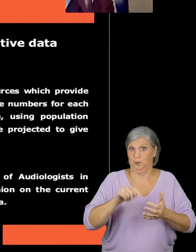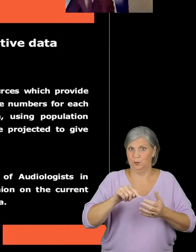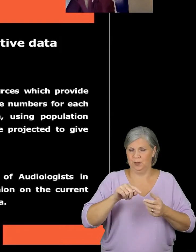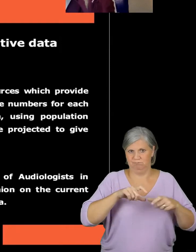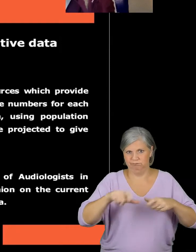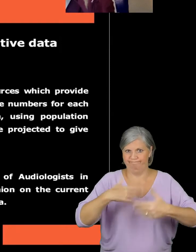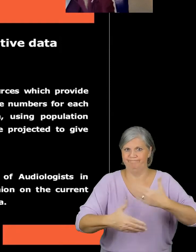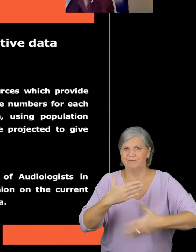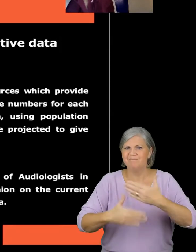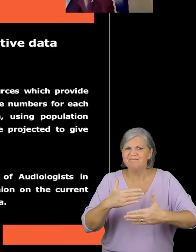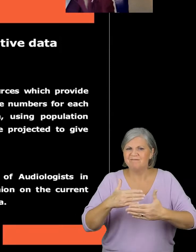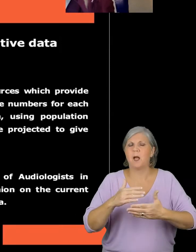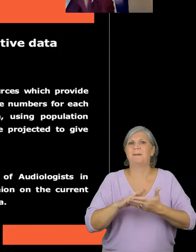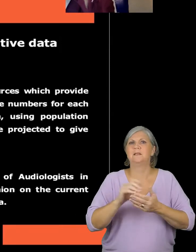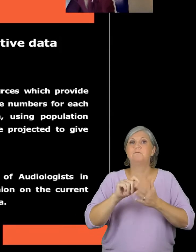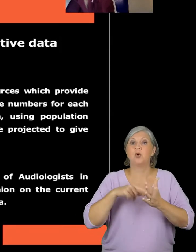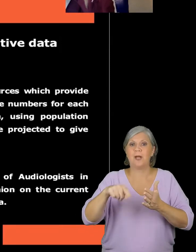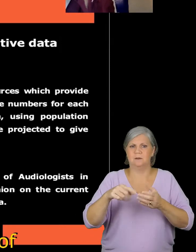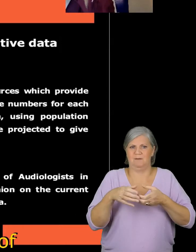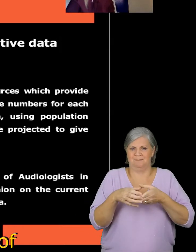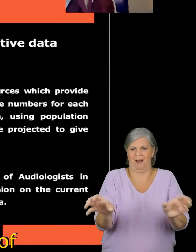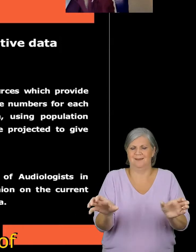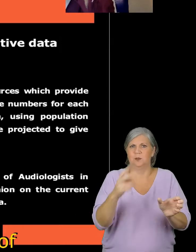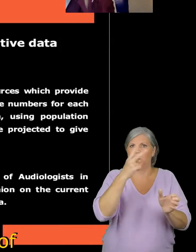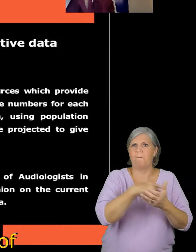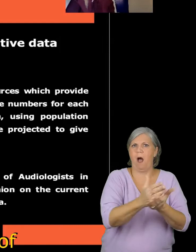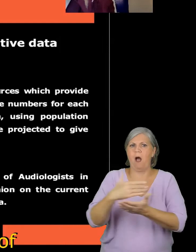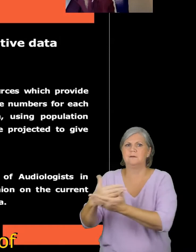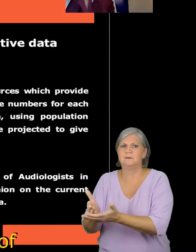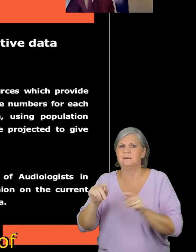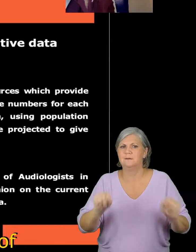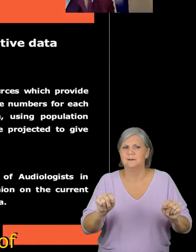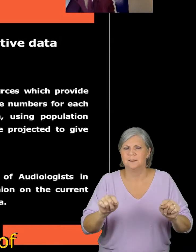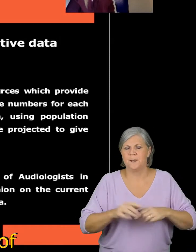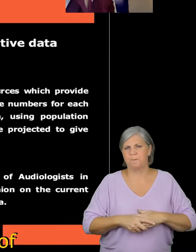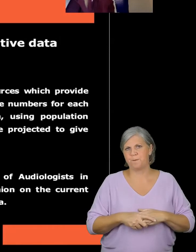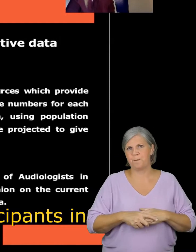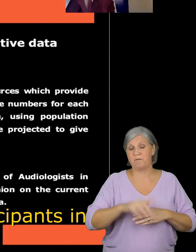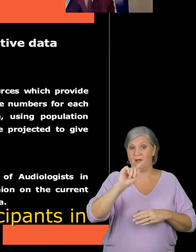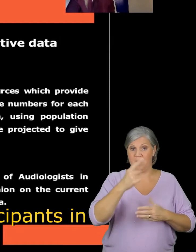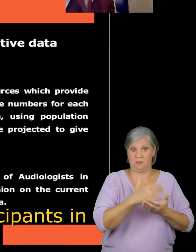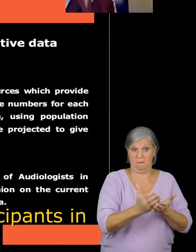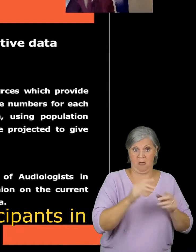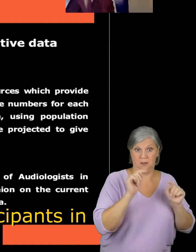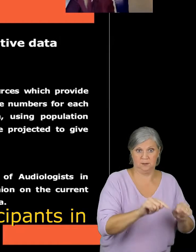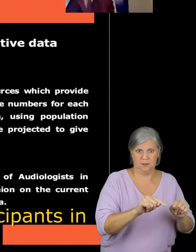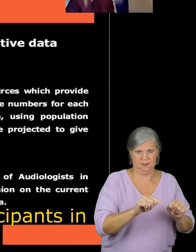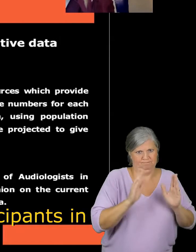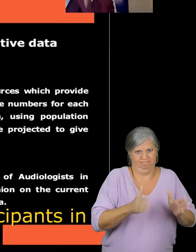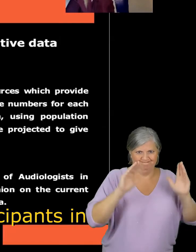give future estimates. Part 2 of the project involved a focus group of audiologists in